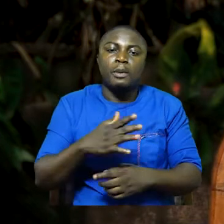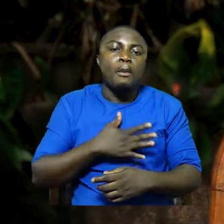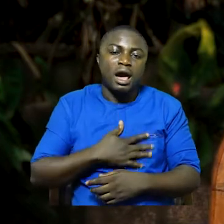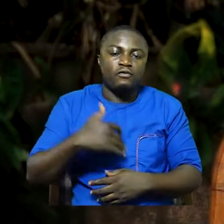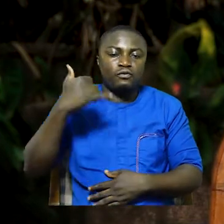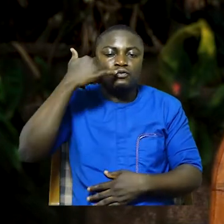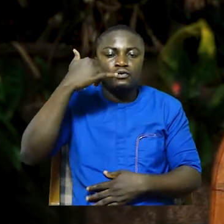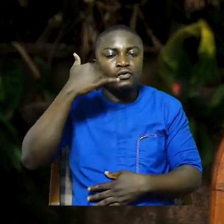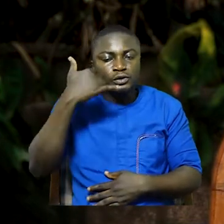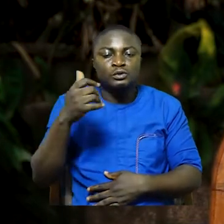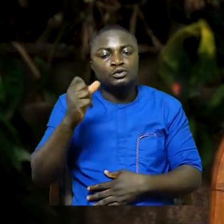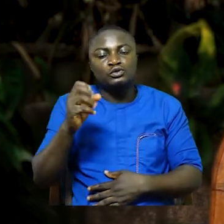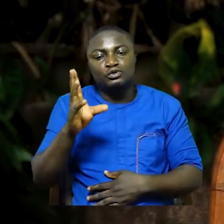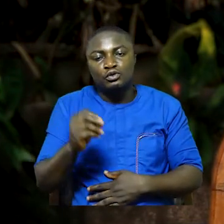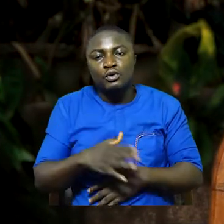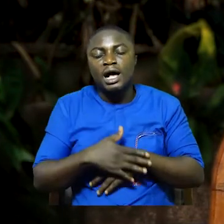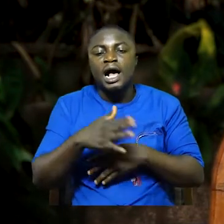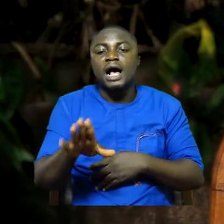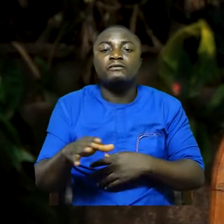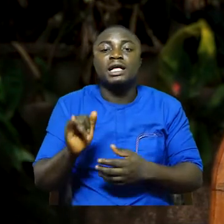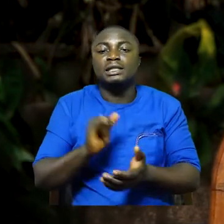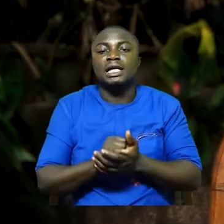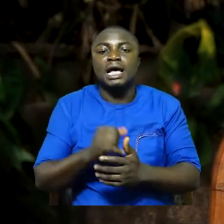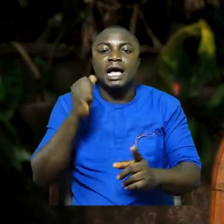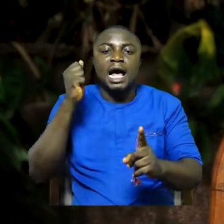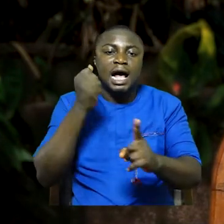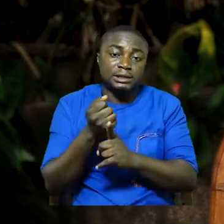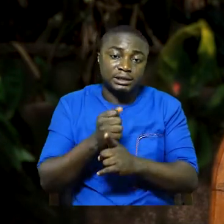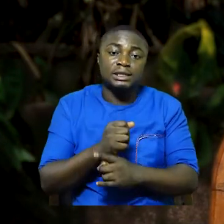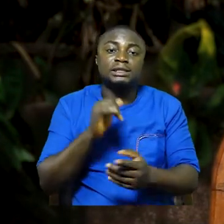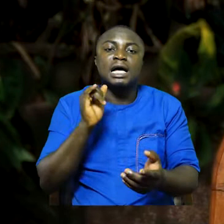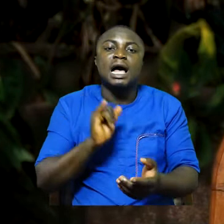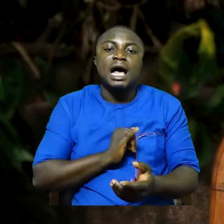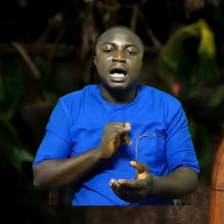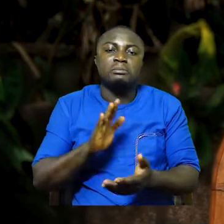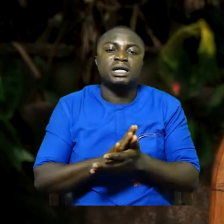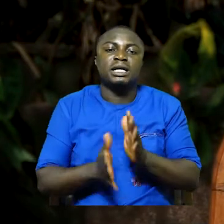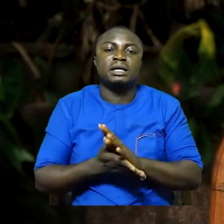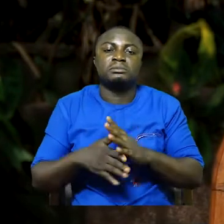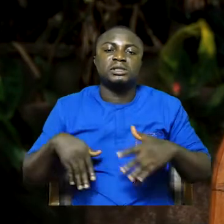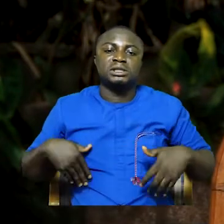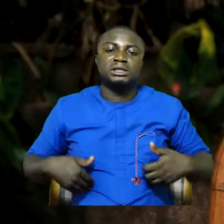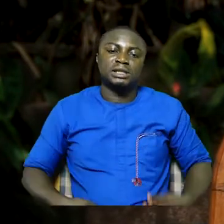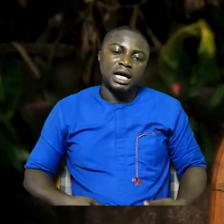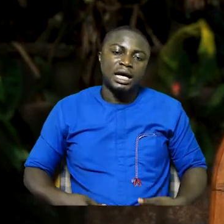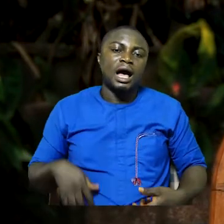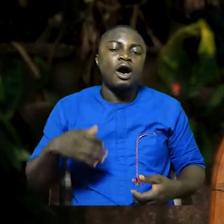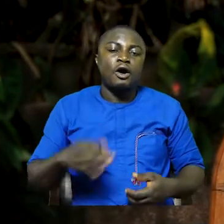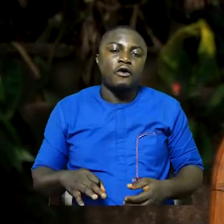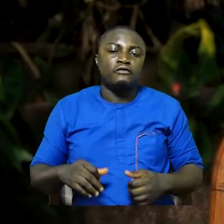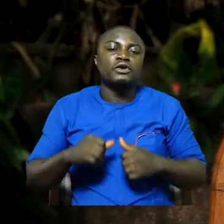and crashed my phone. So it was after that incident that I started becoming tired